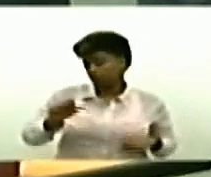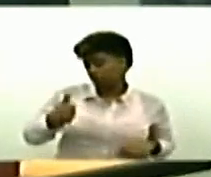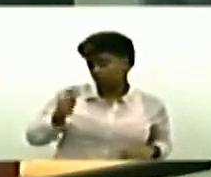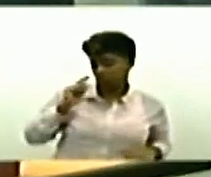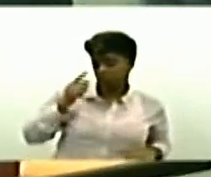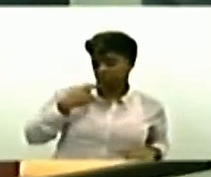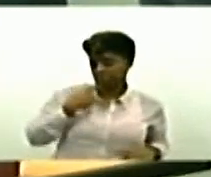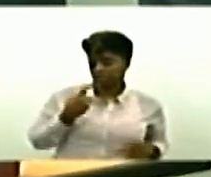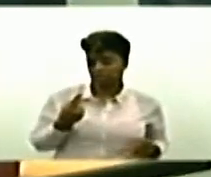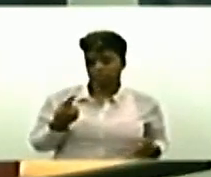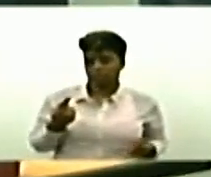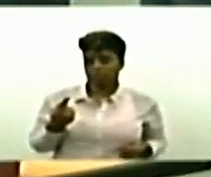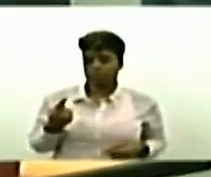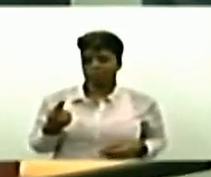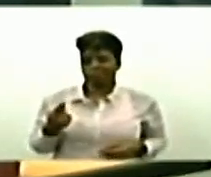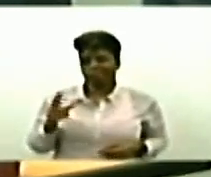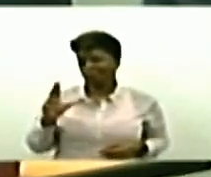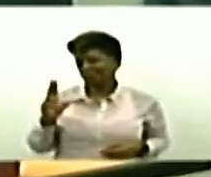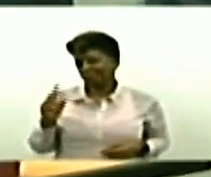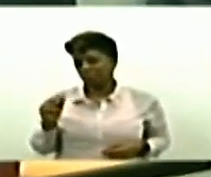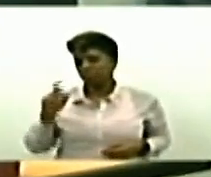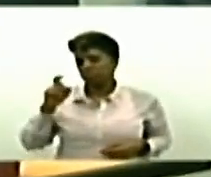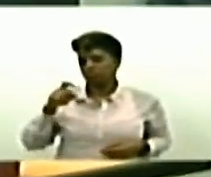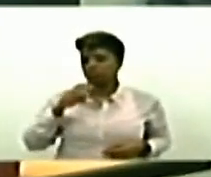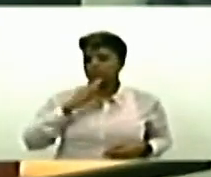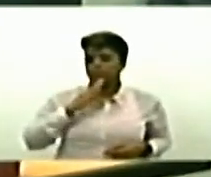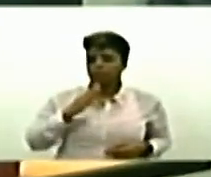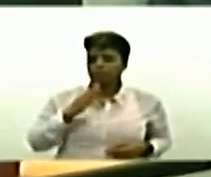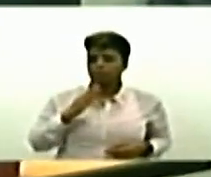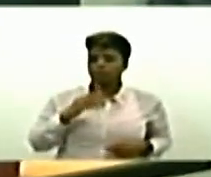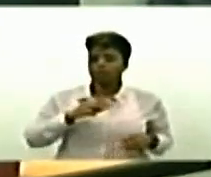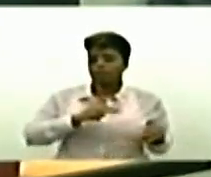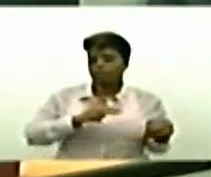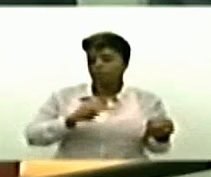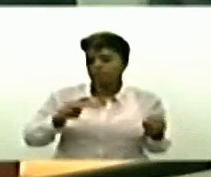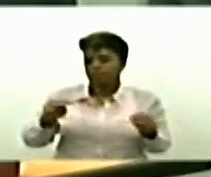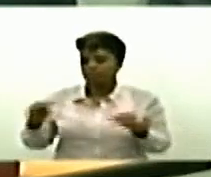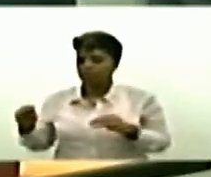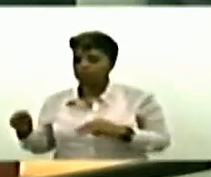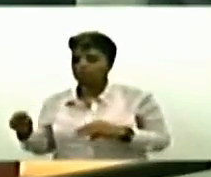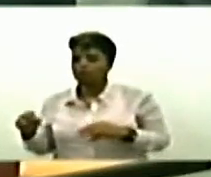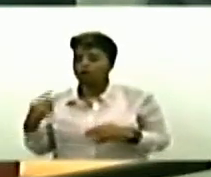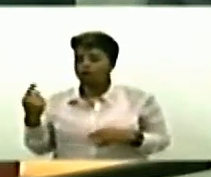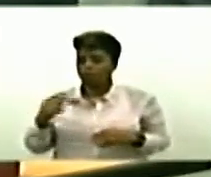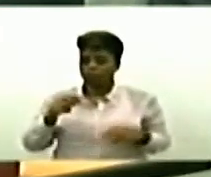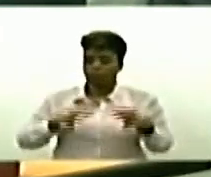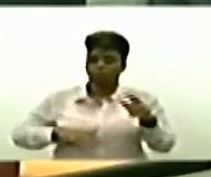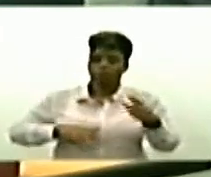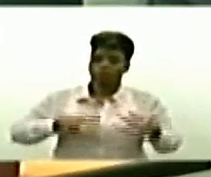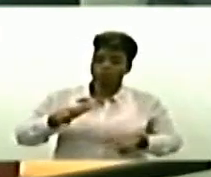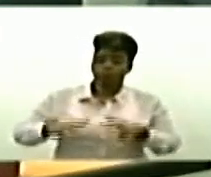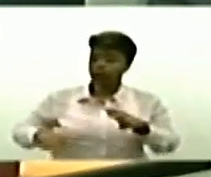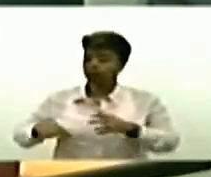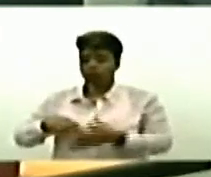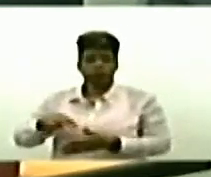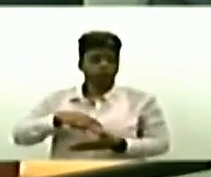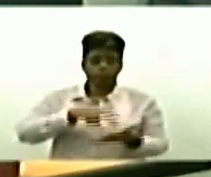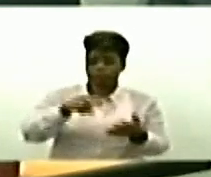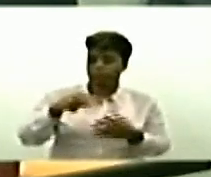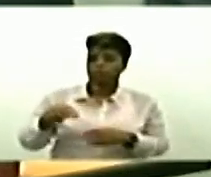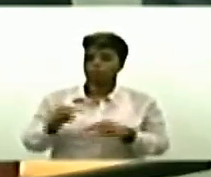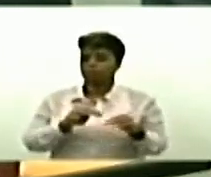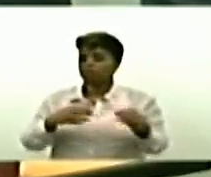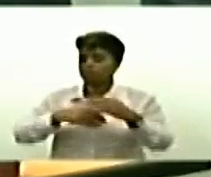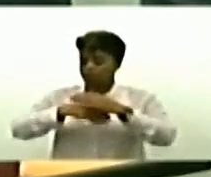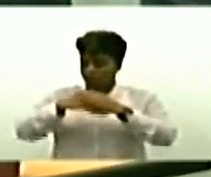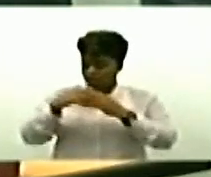to the other end of the extreme, saying they have to be very mobile, they're constantly on their feet, moving, so comfort would be